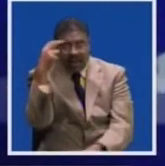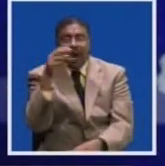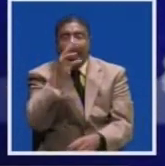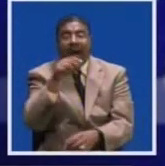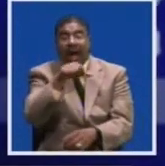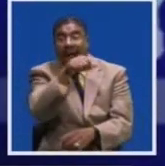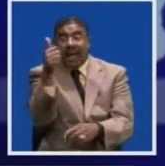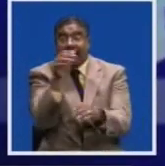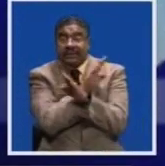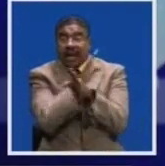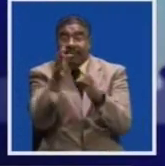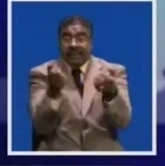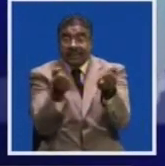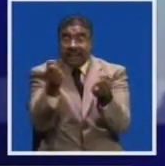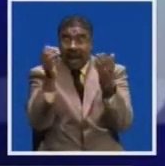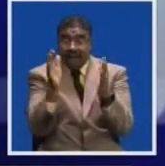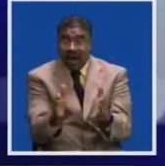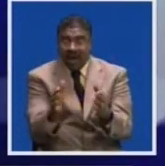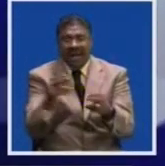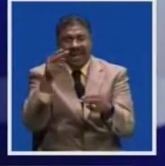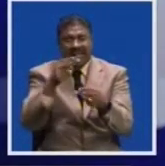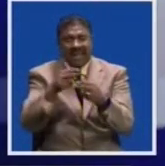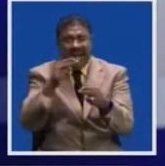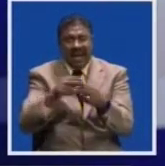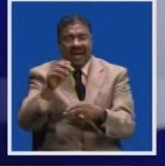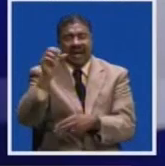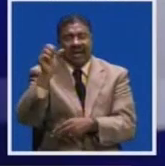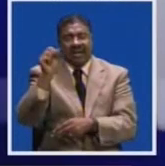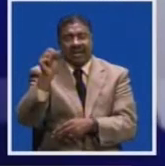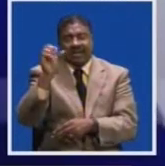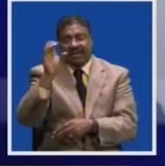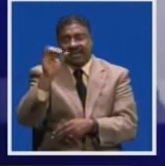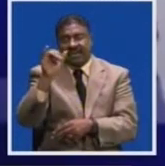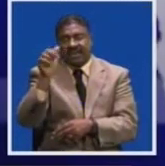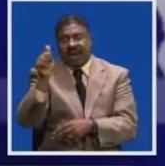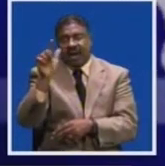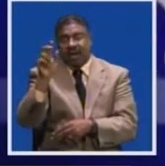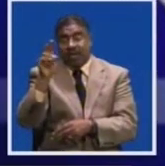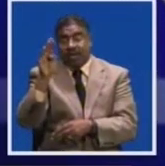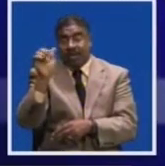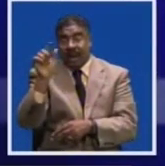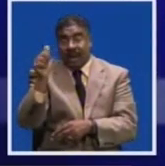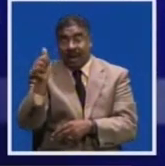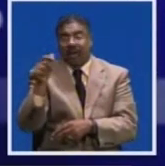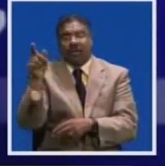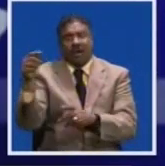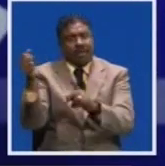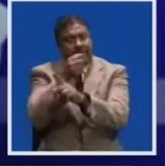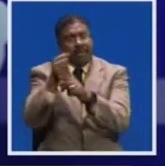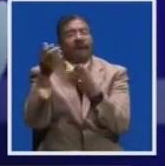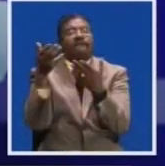Zambian truck driver identified as Siachinji Sialubaya was attacked in KwaZulu-Natal province.